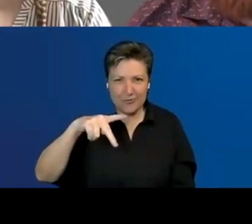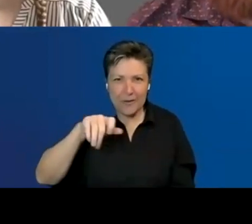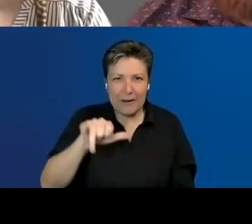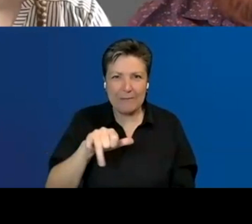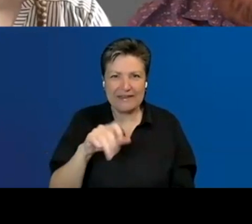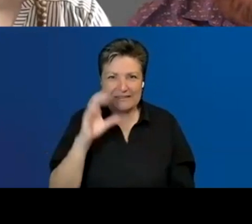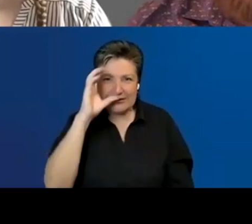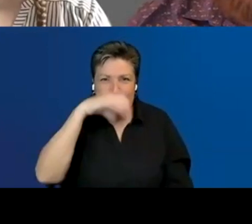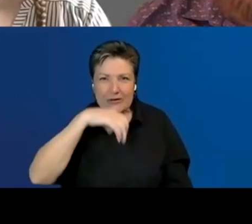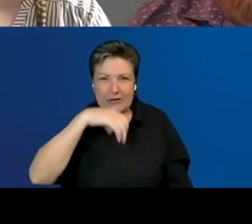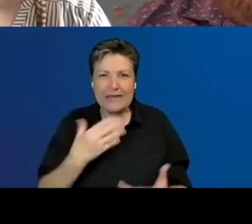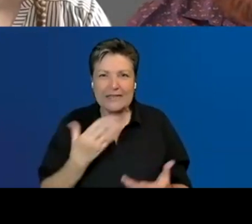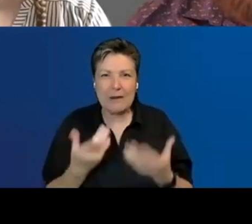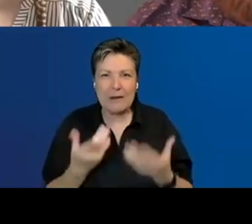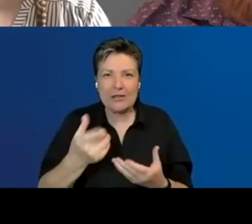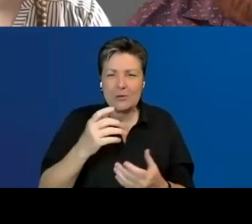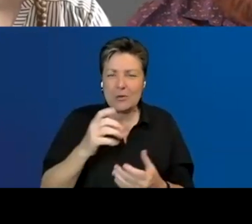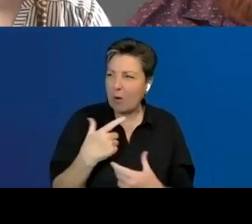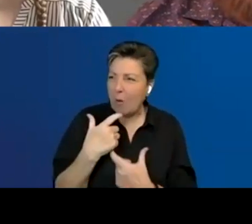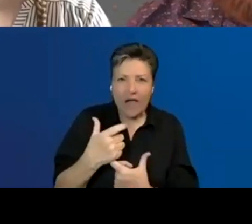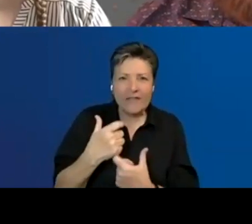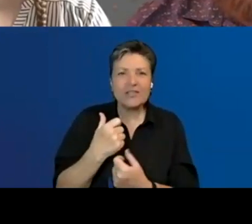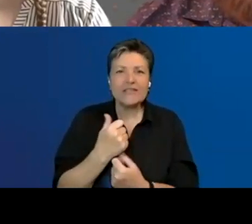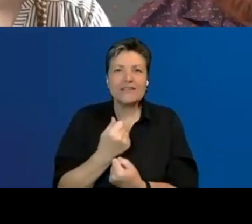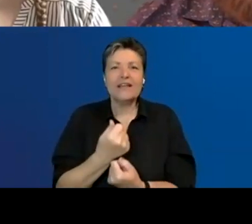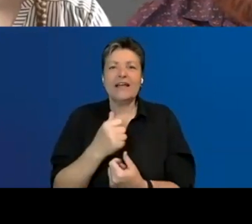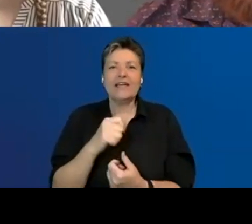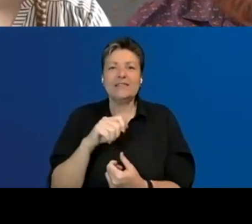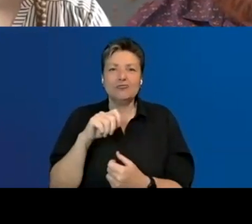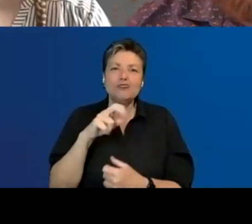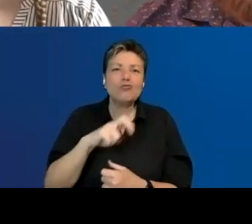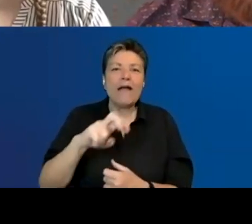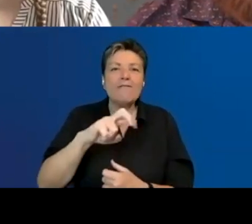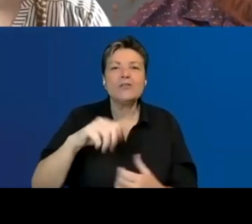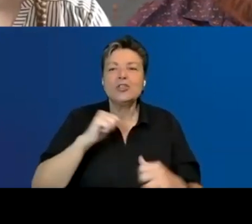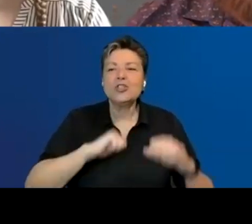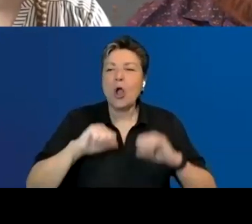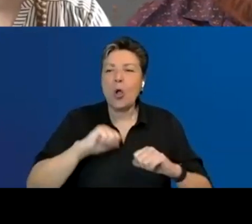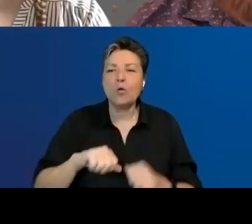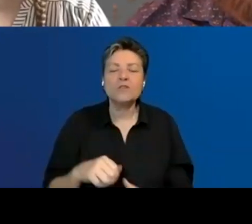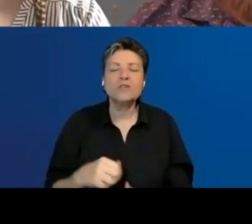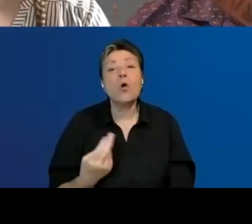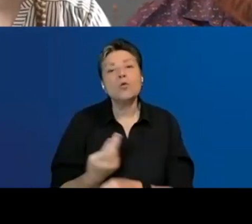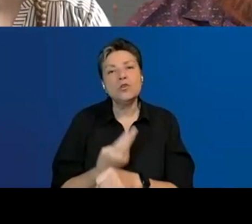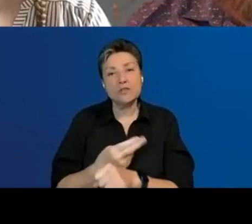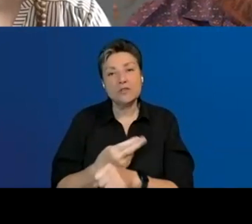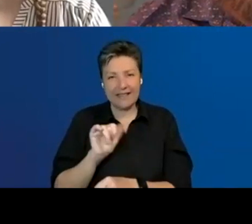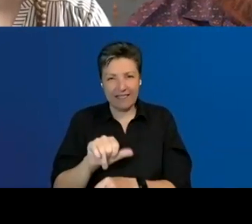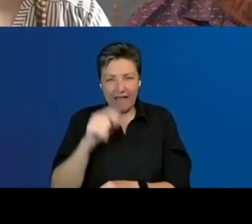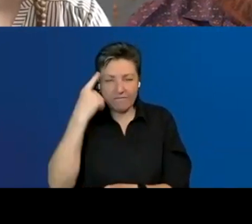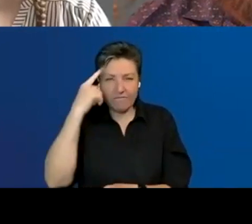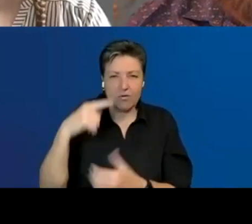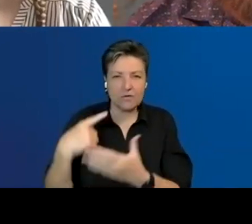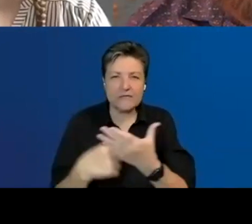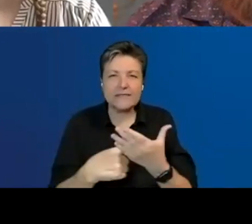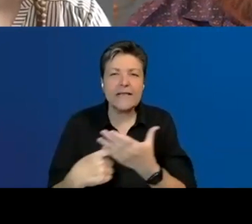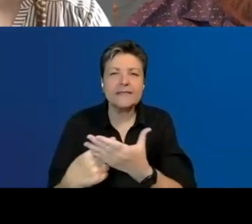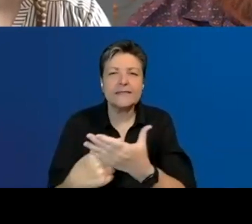watching a travel show or things like that. So yeah, using it to talk about